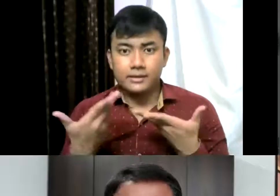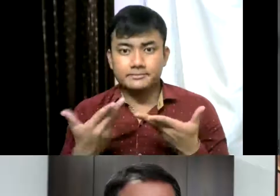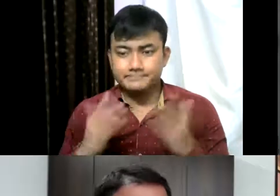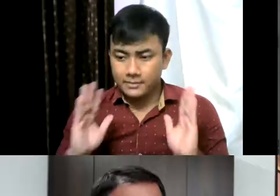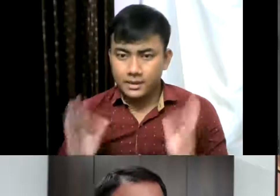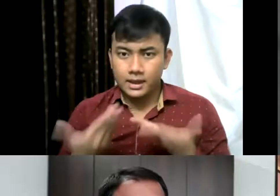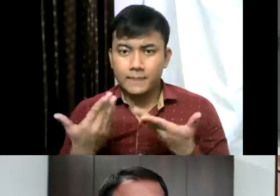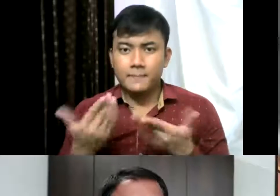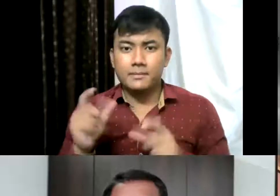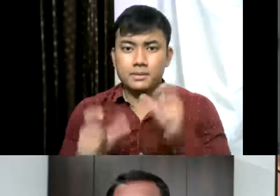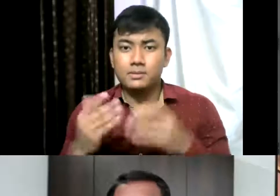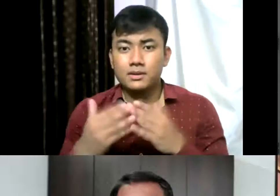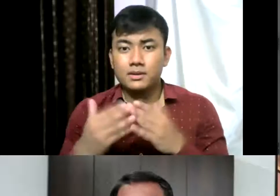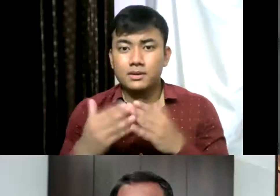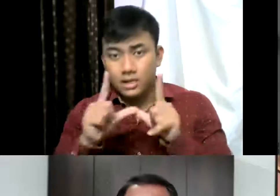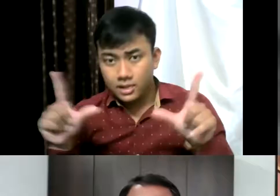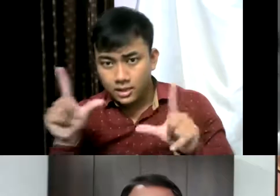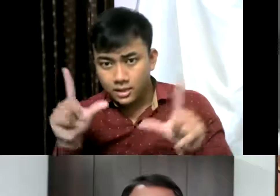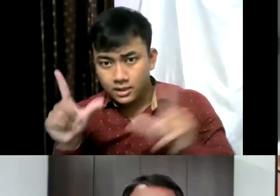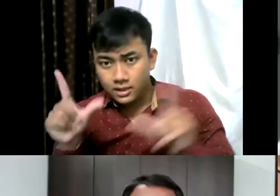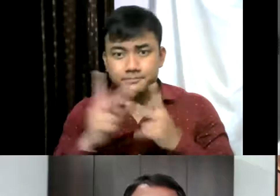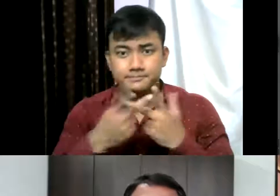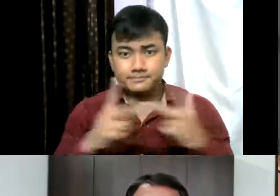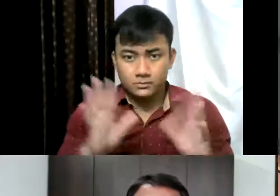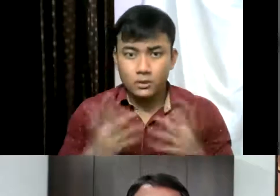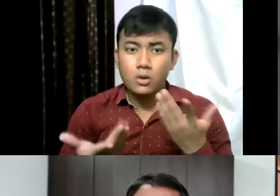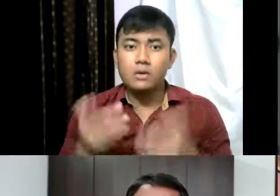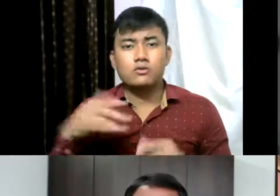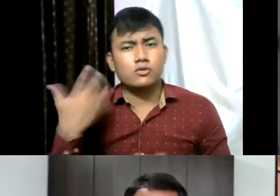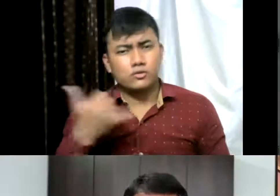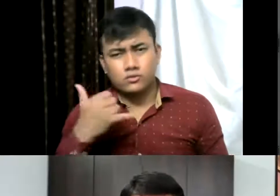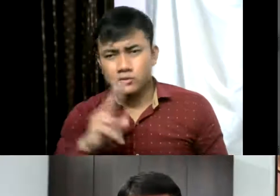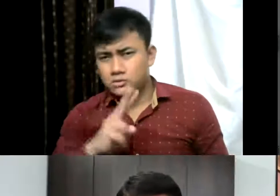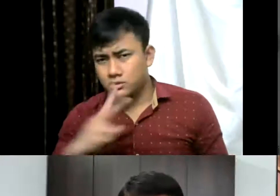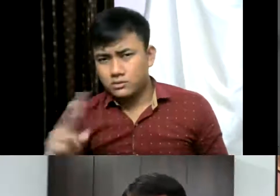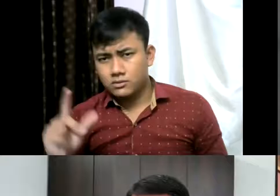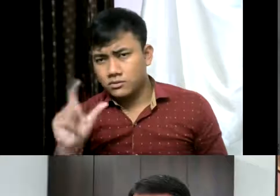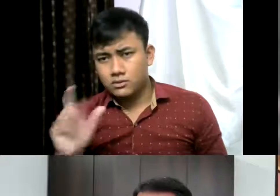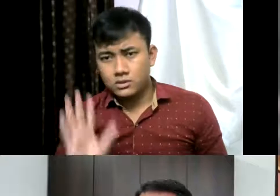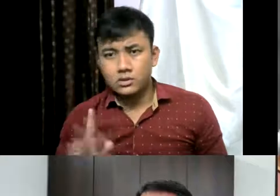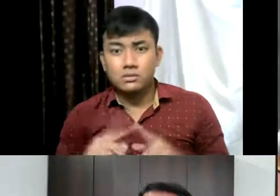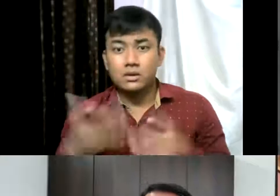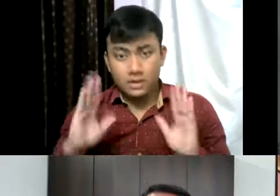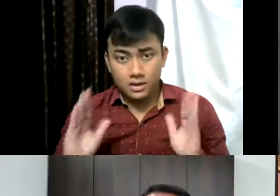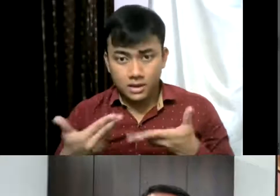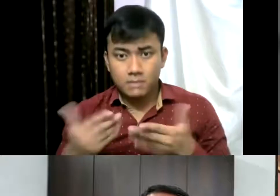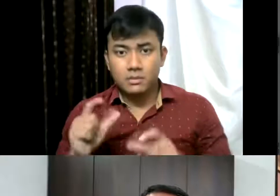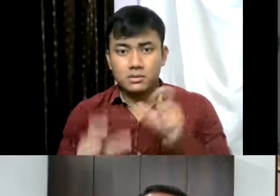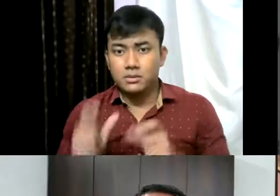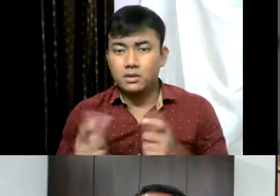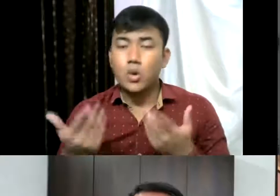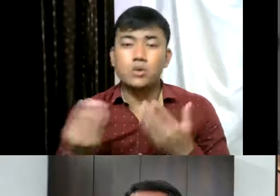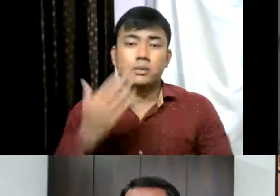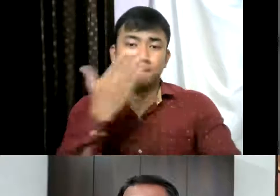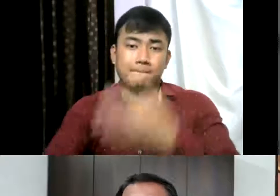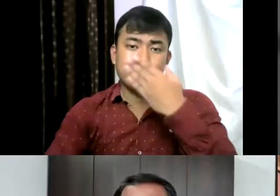terms of language and the digital like devices aspect of it, but accessibility in terms of access for people with disabilities.